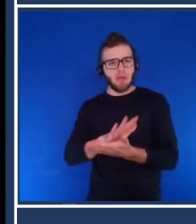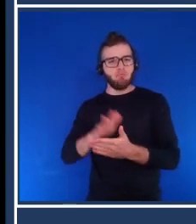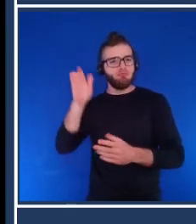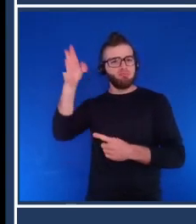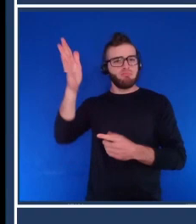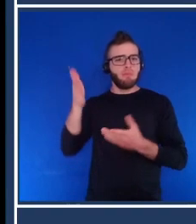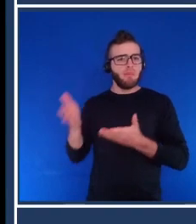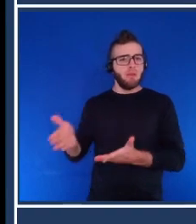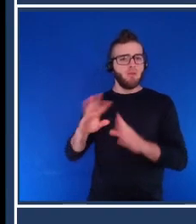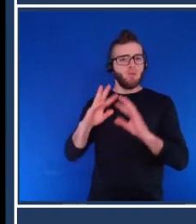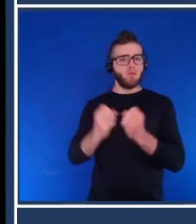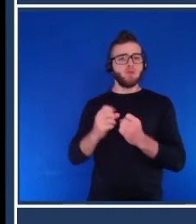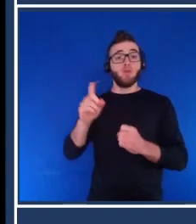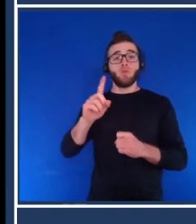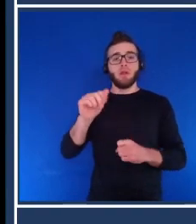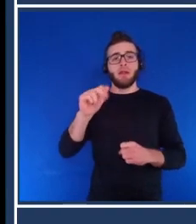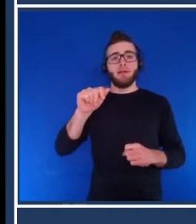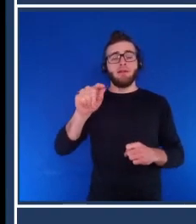at